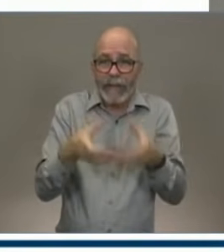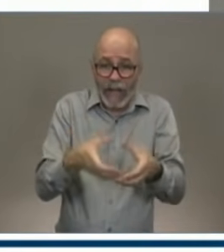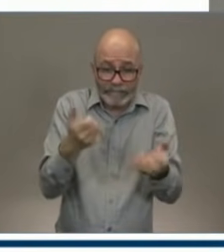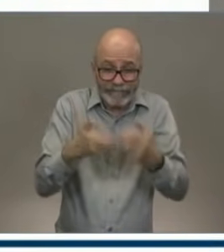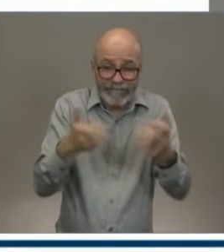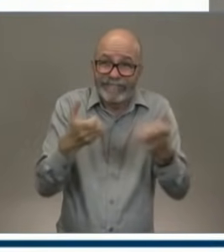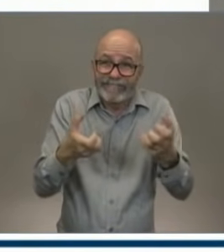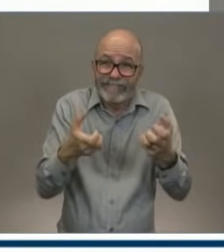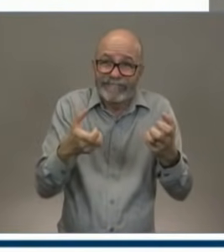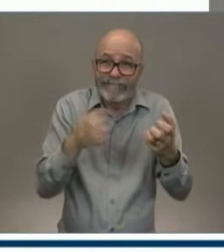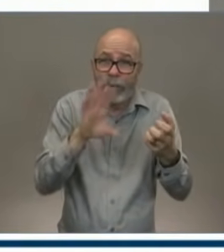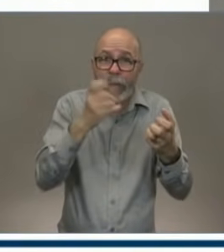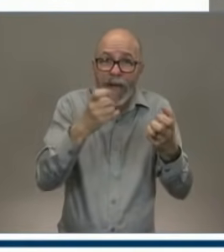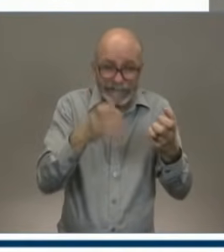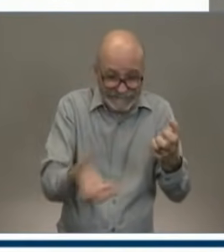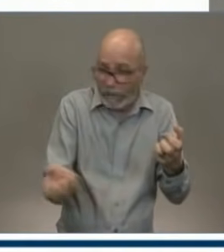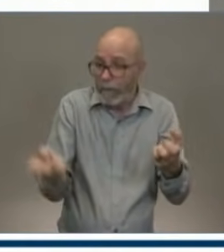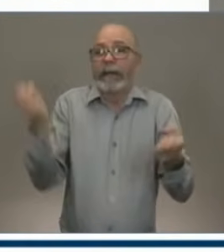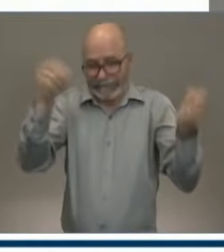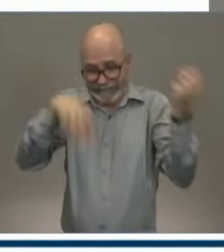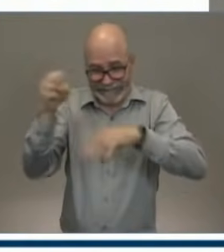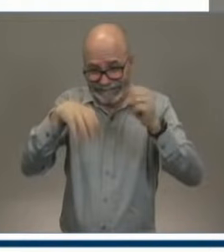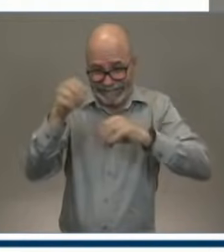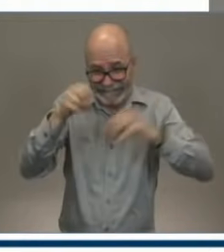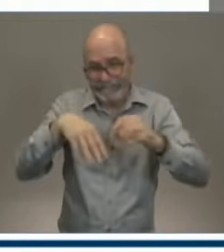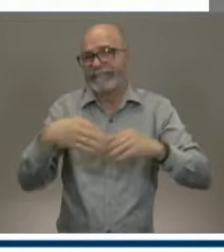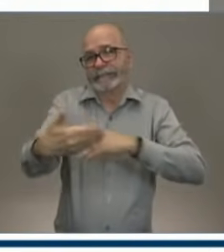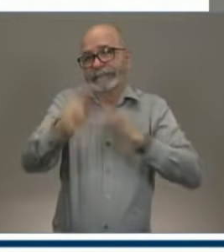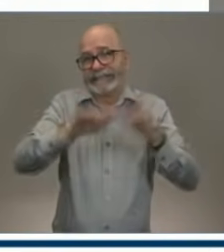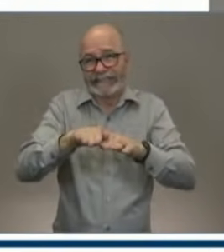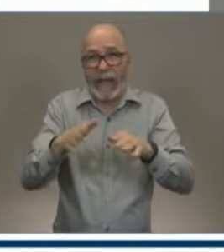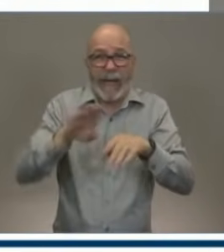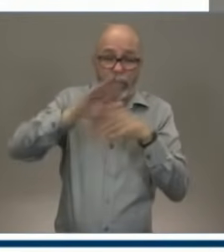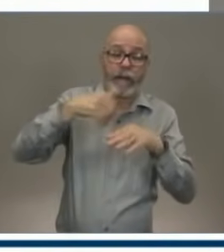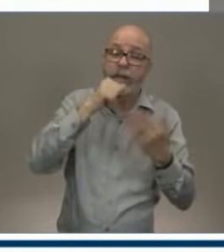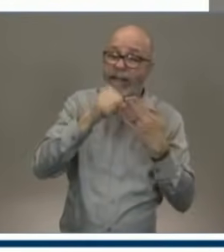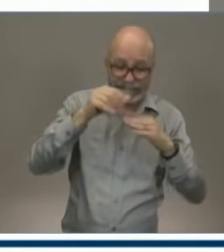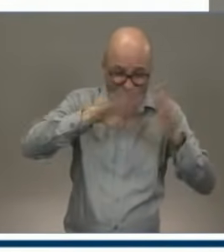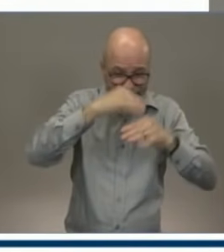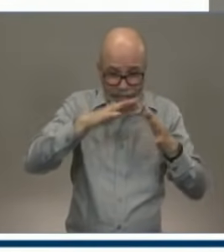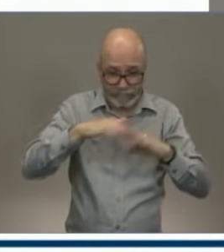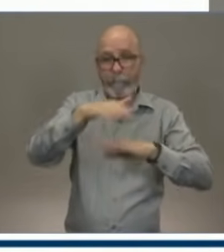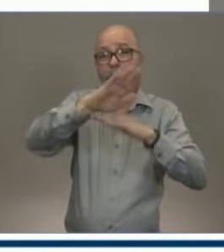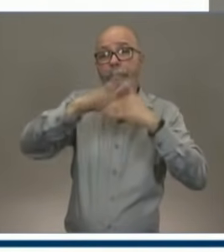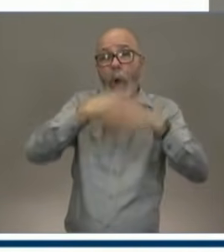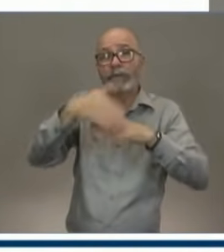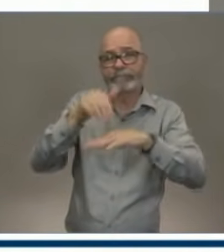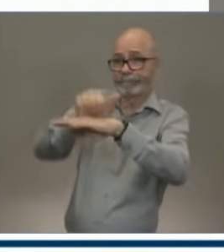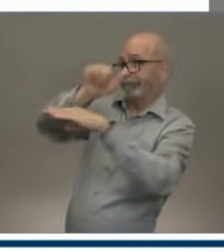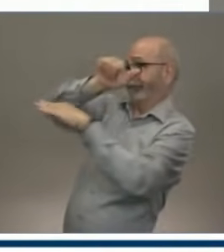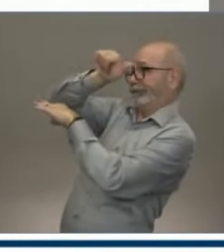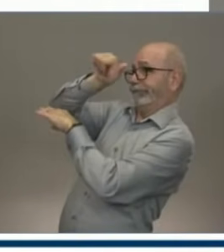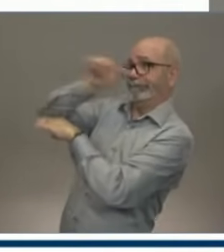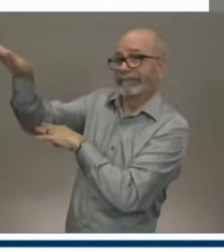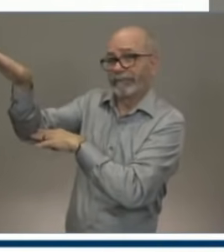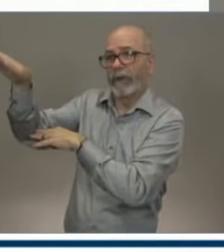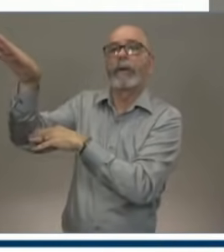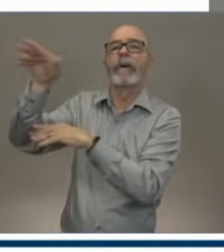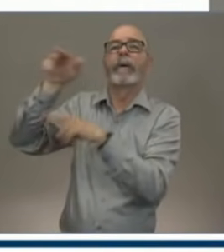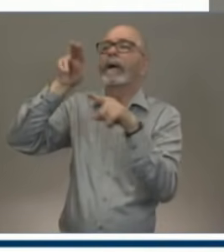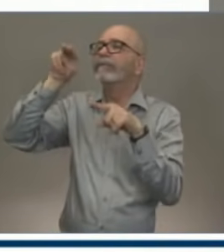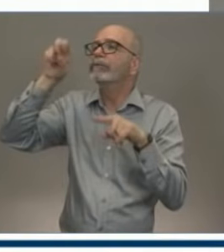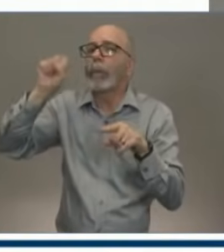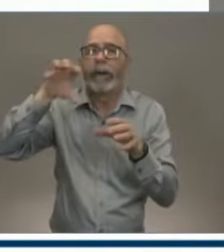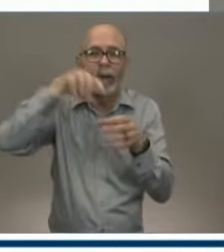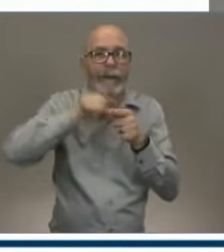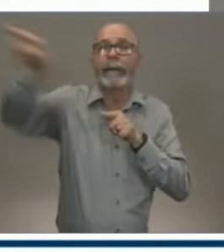be repackaged under strict requirements, and then it has to be shipped out to our multiple locations across the province. And that 10,000